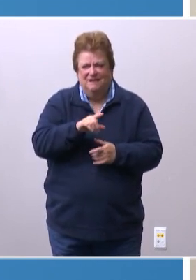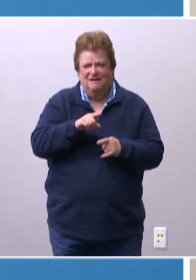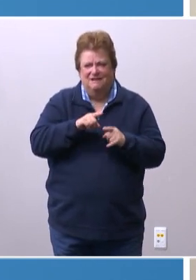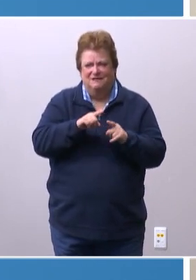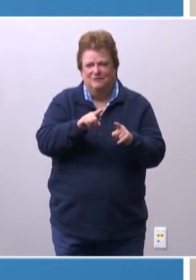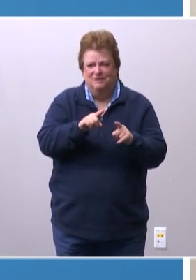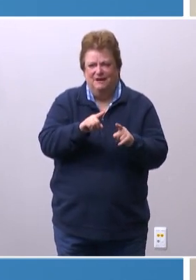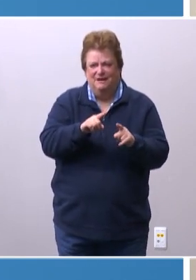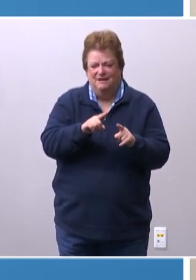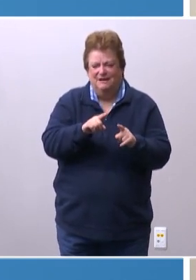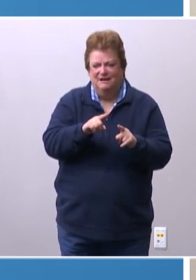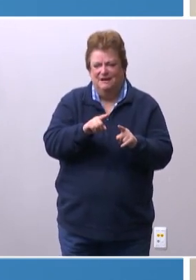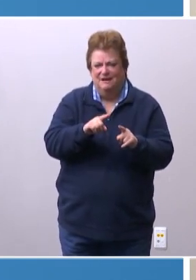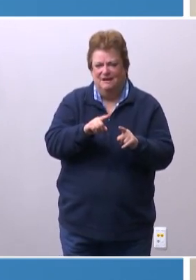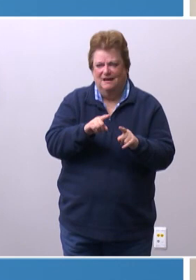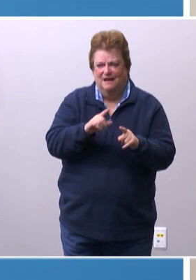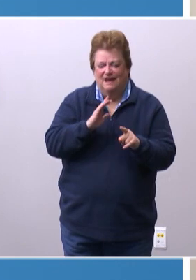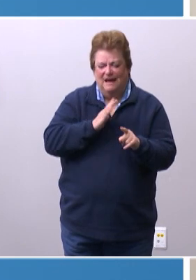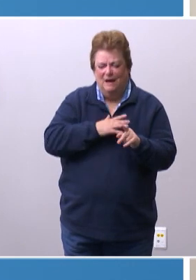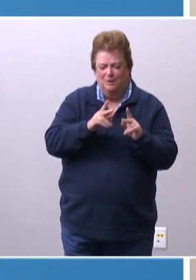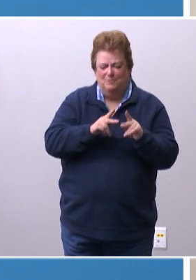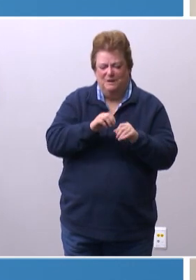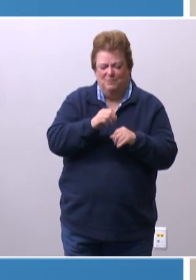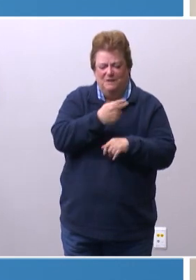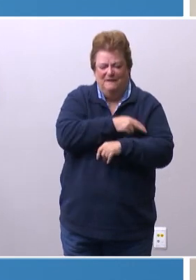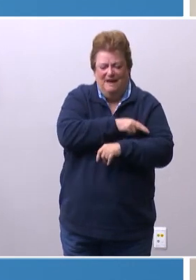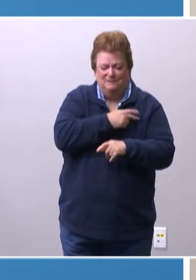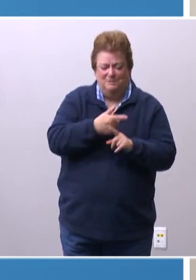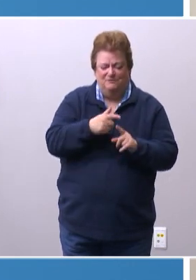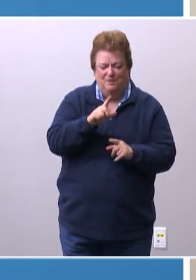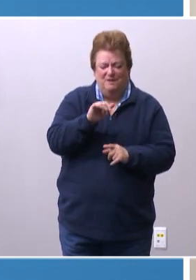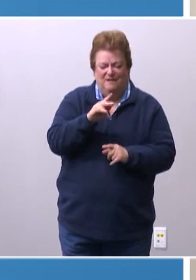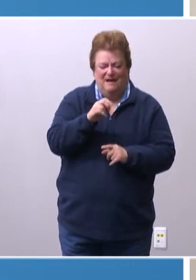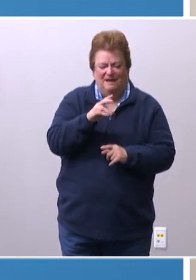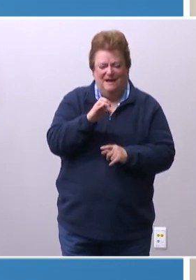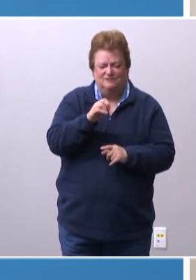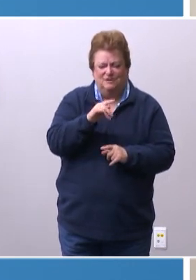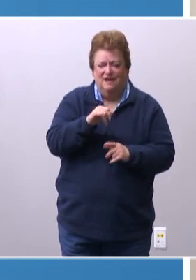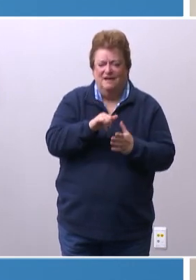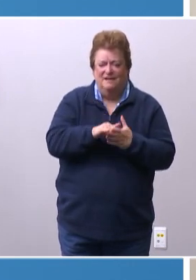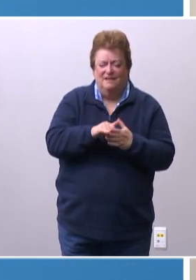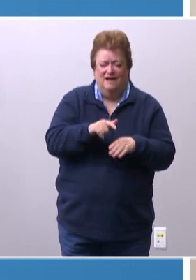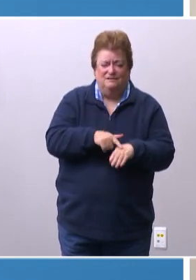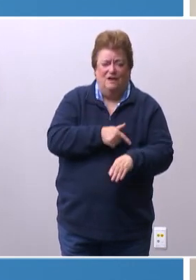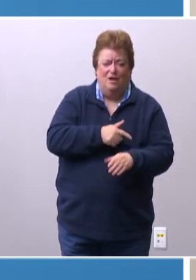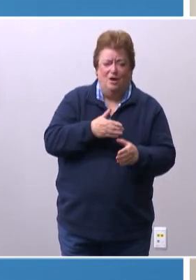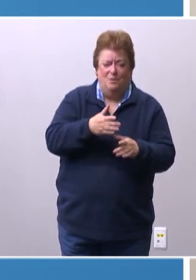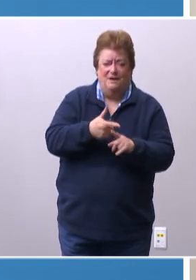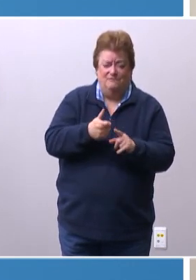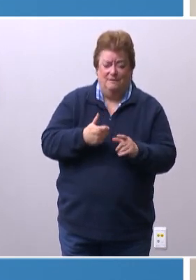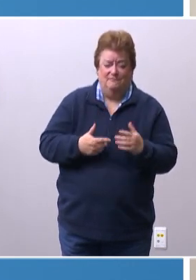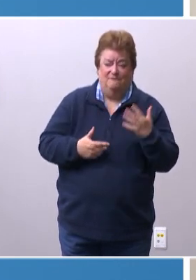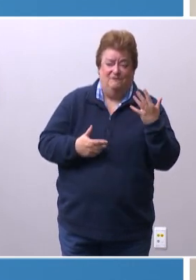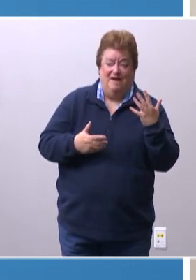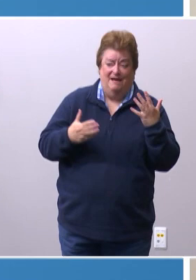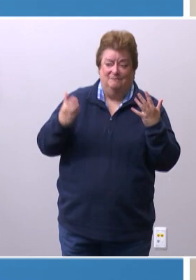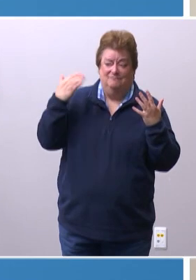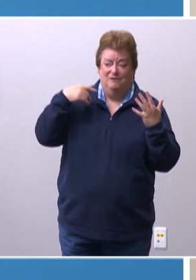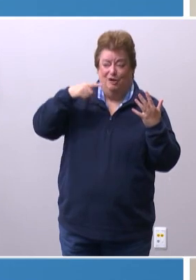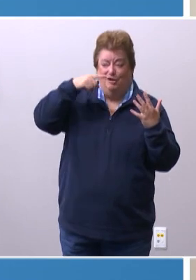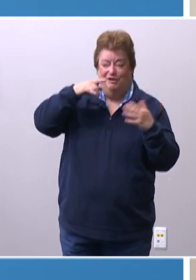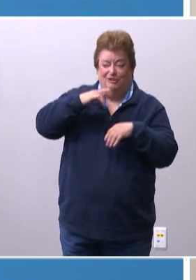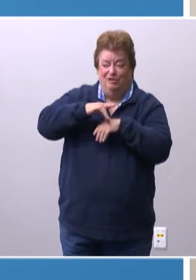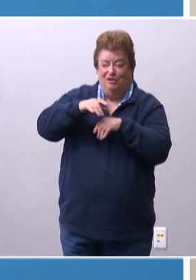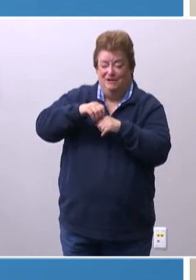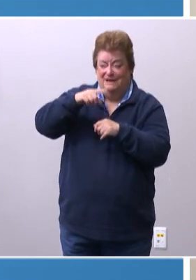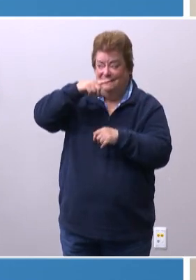over our folks in the hospital from Lancaster County. That's a long ways from the 5 that we had early summer. So